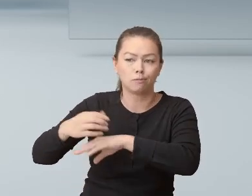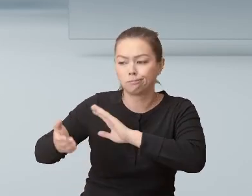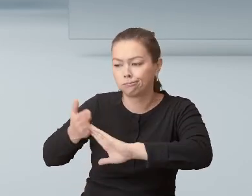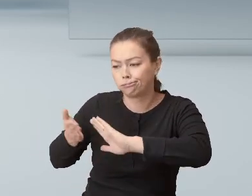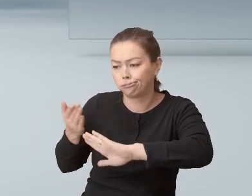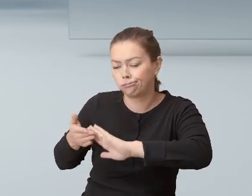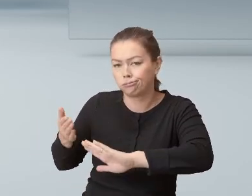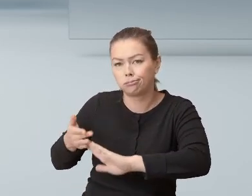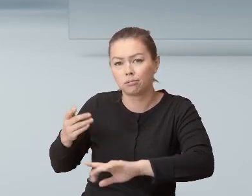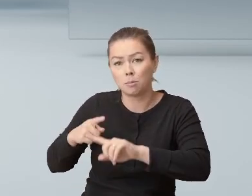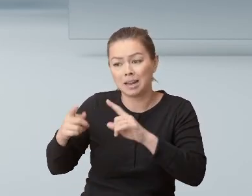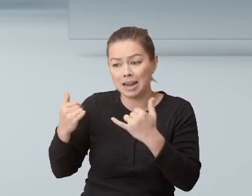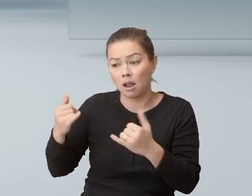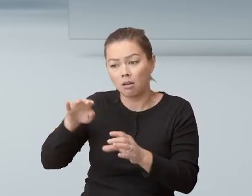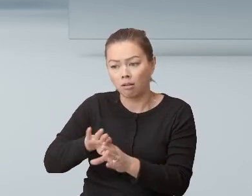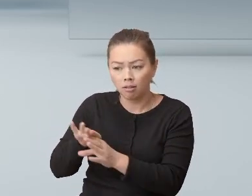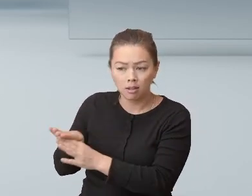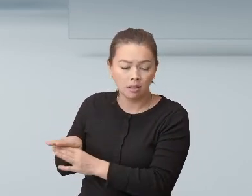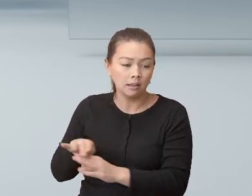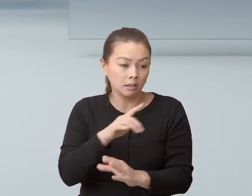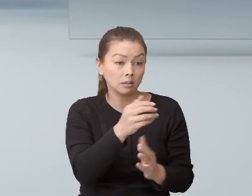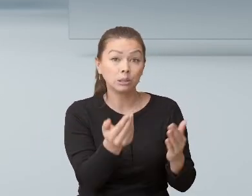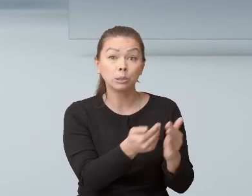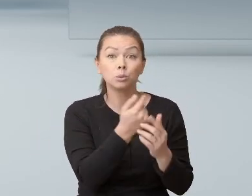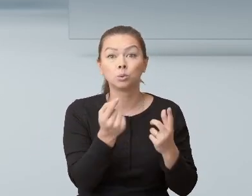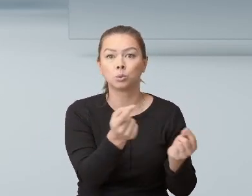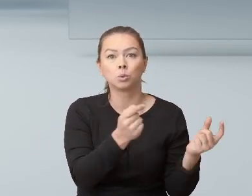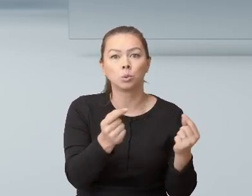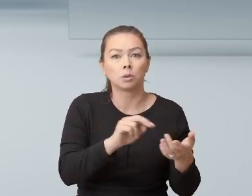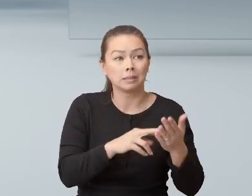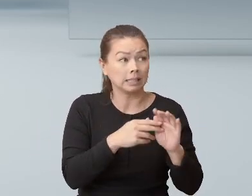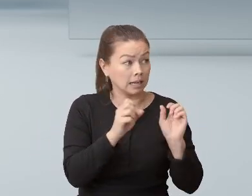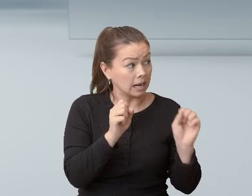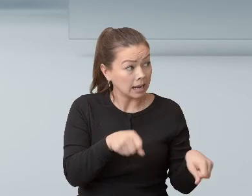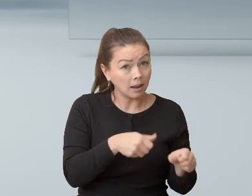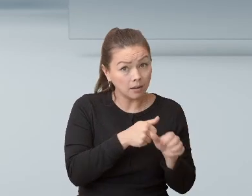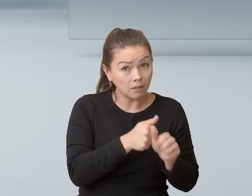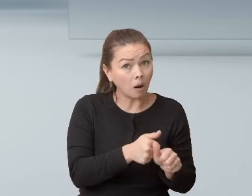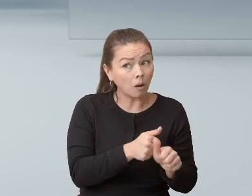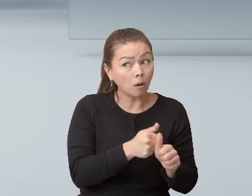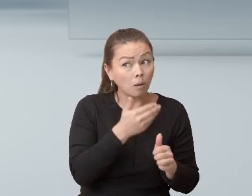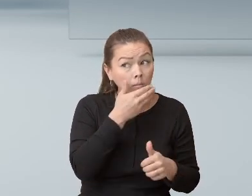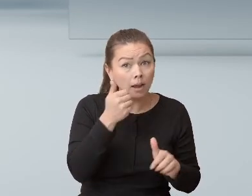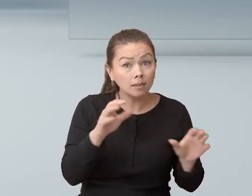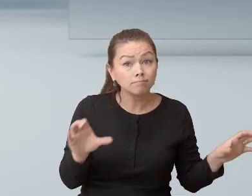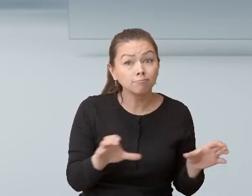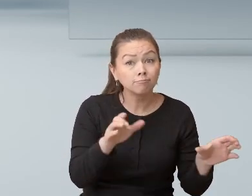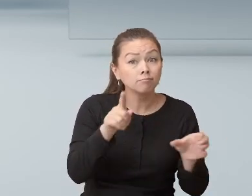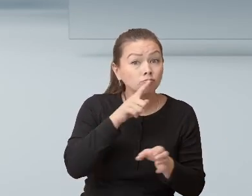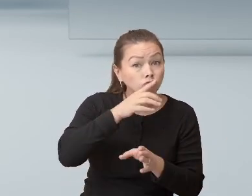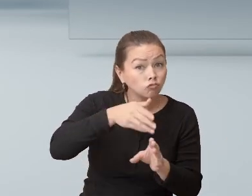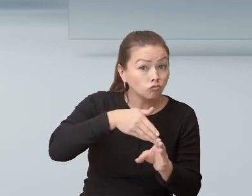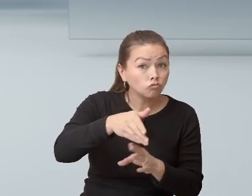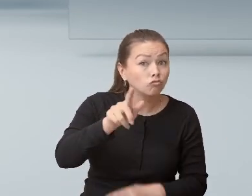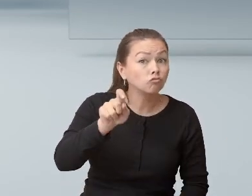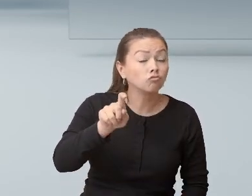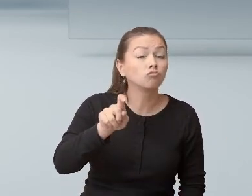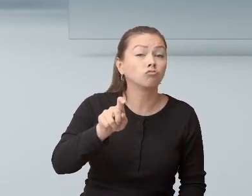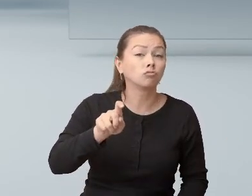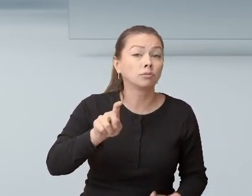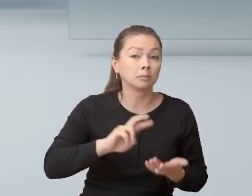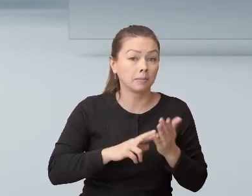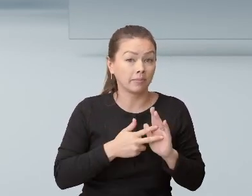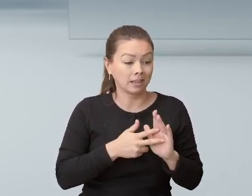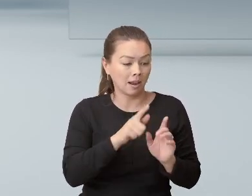that's best of breed or best practice in the industry as a result of that, and then can we mold your process